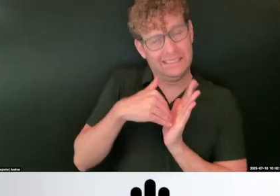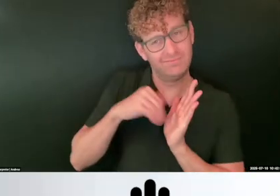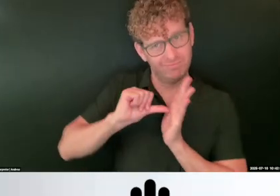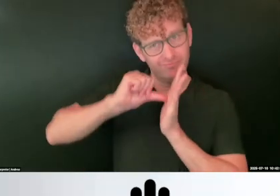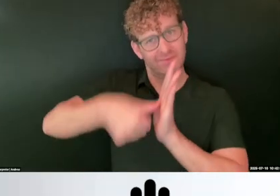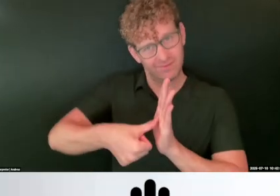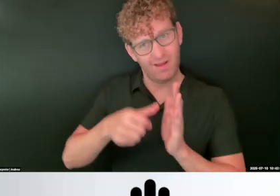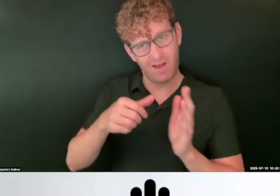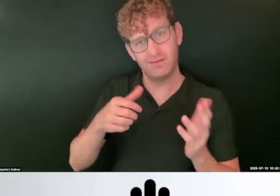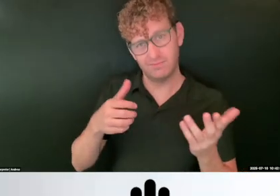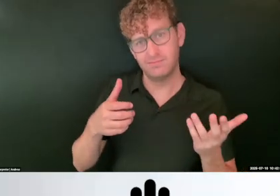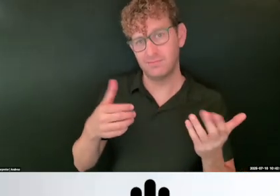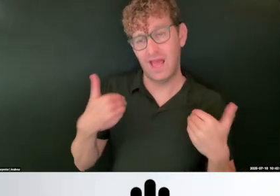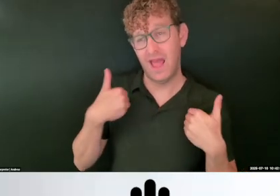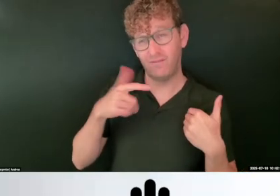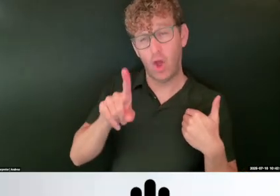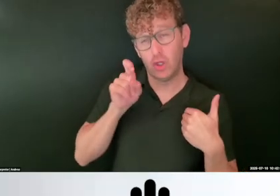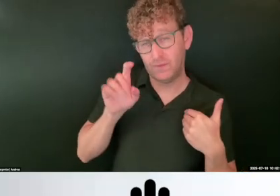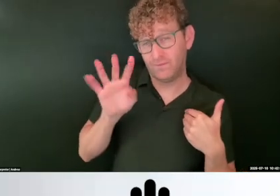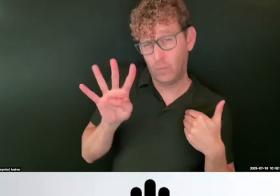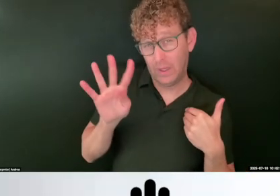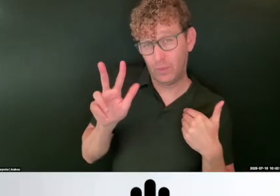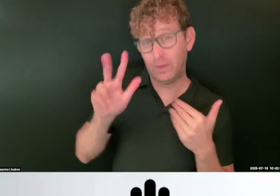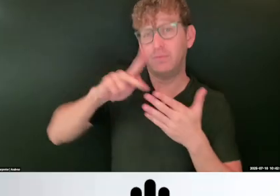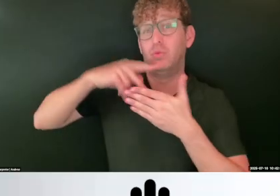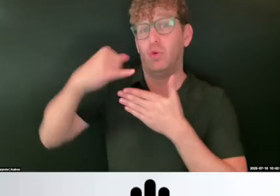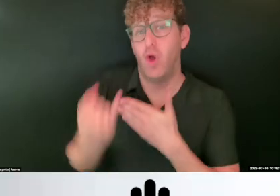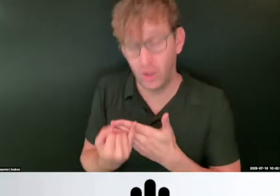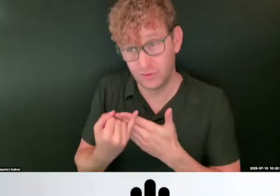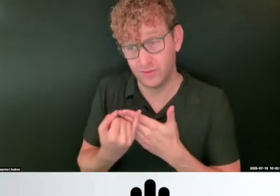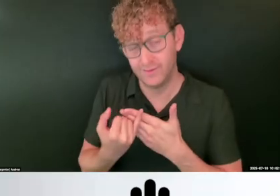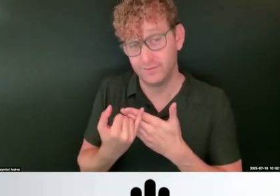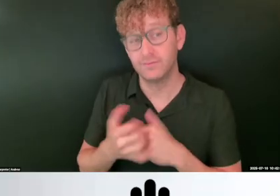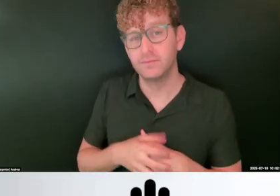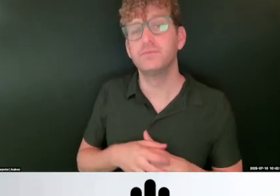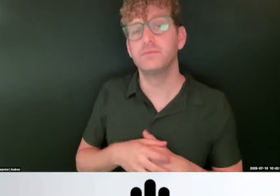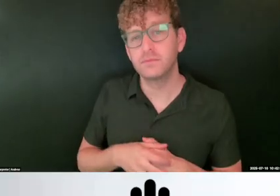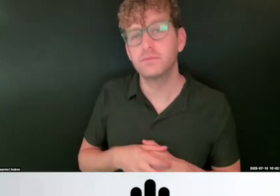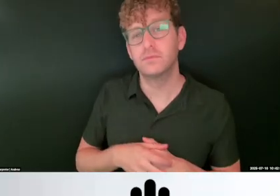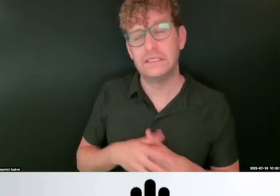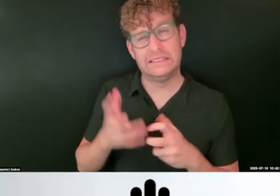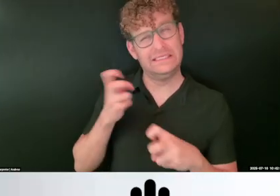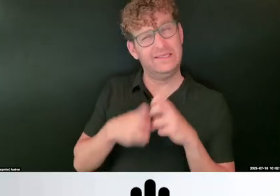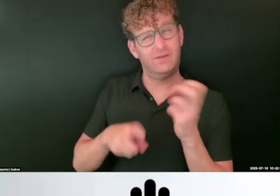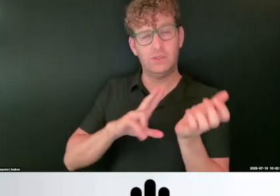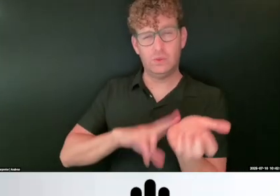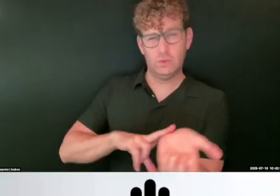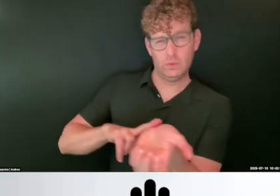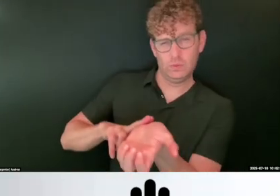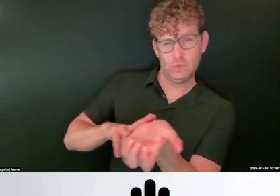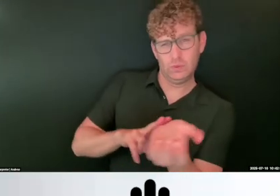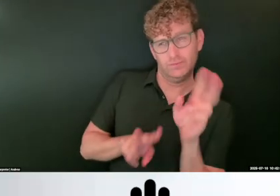cited before. It is difficult to gauge a accurate burn rate from the data that we currently